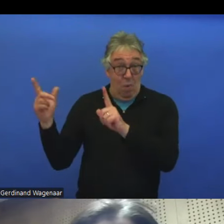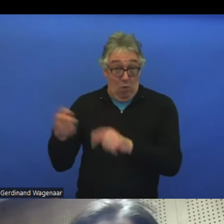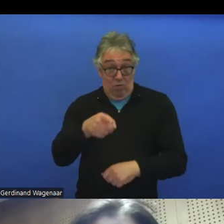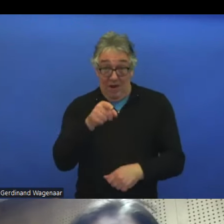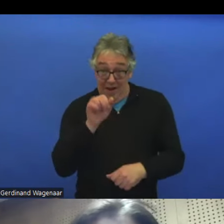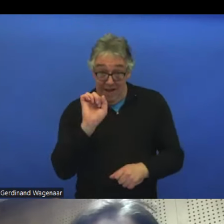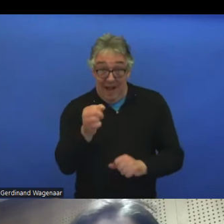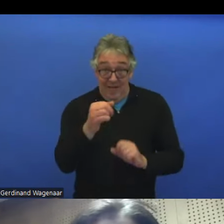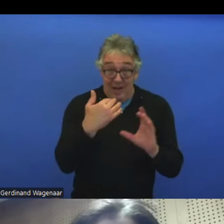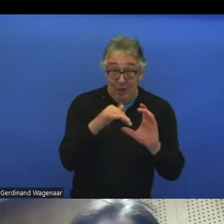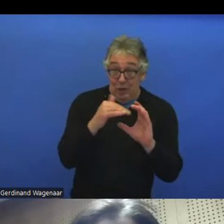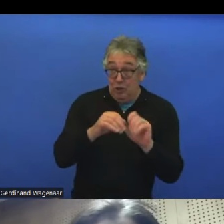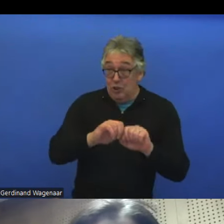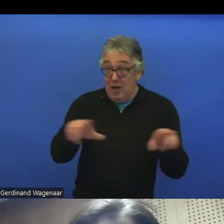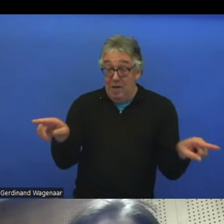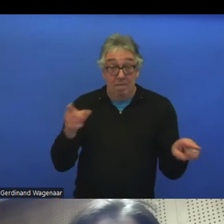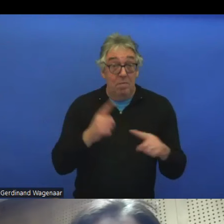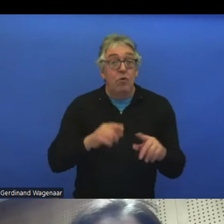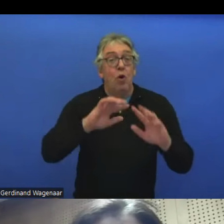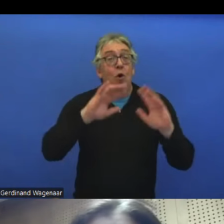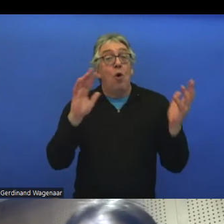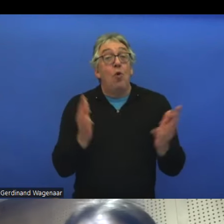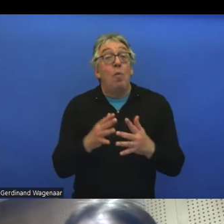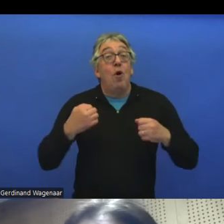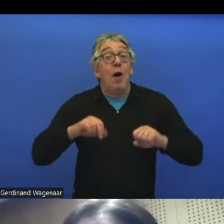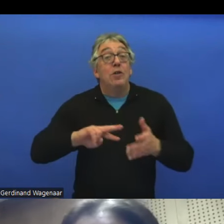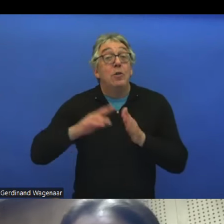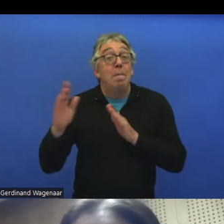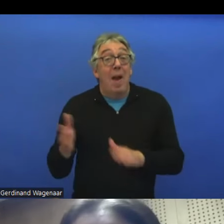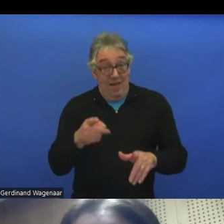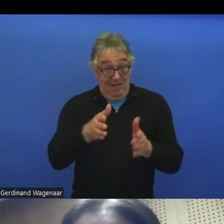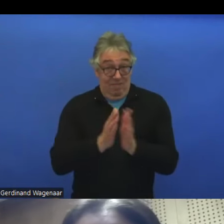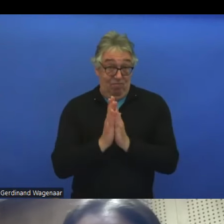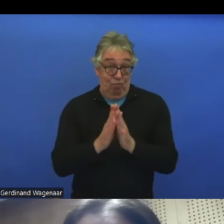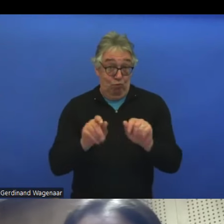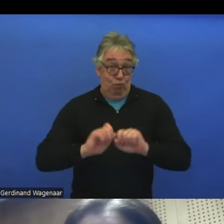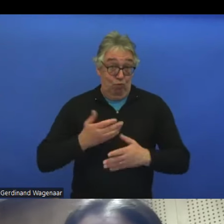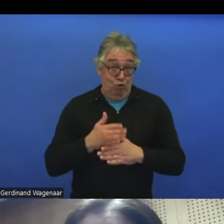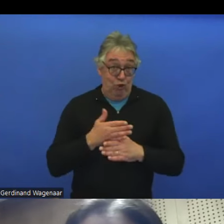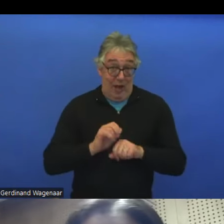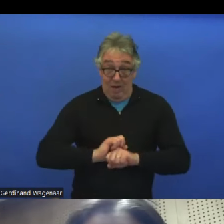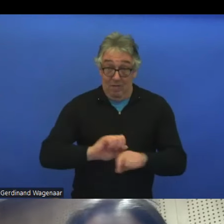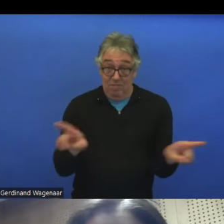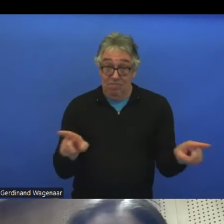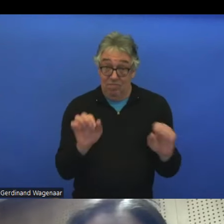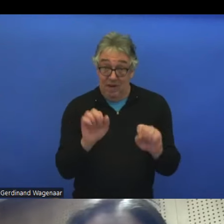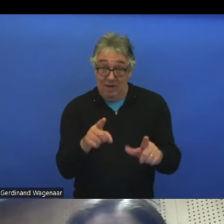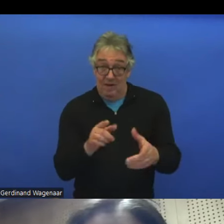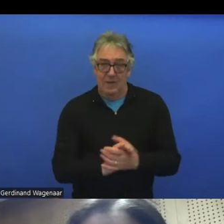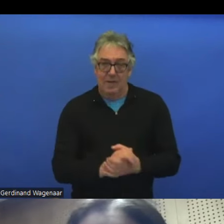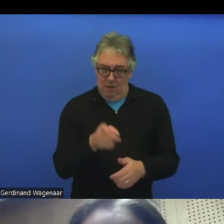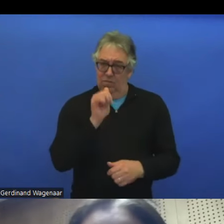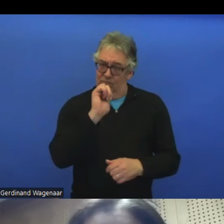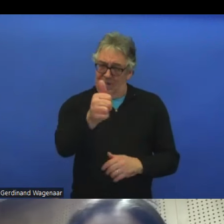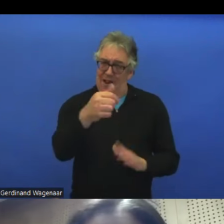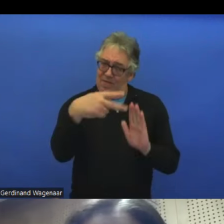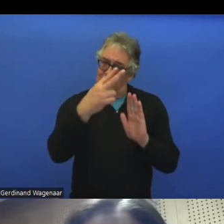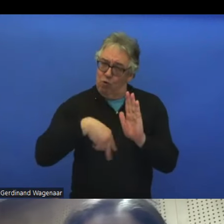this global action plan if of interest. And you can read a little bit more about yeah,